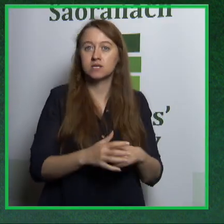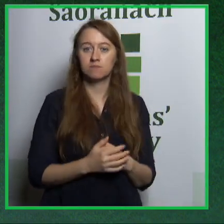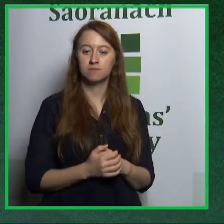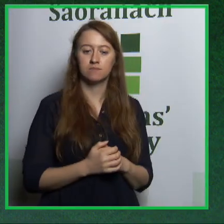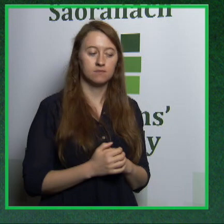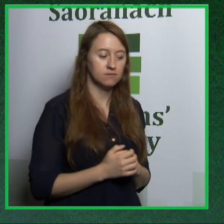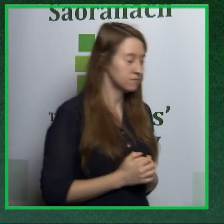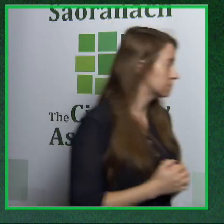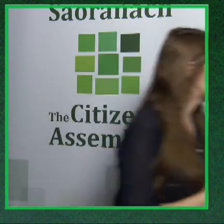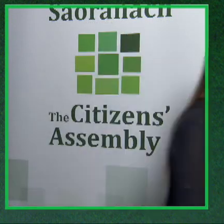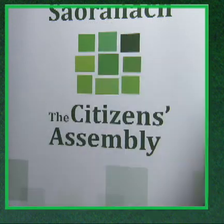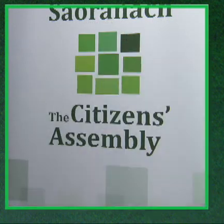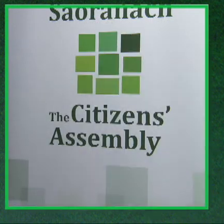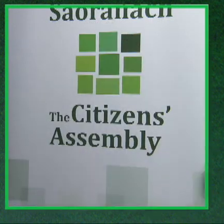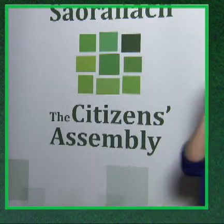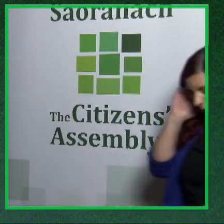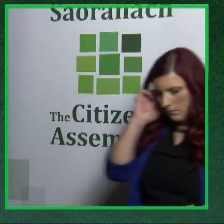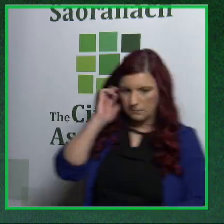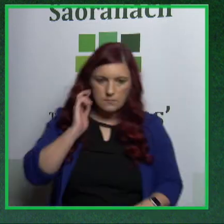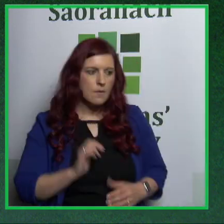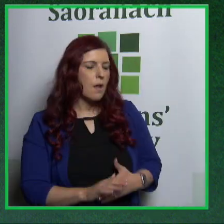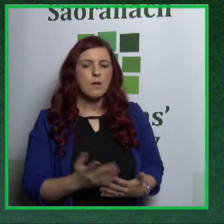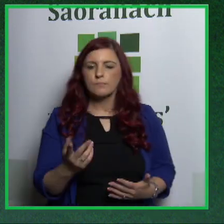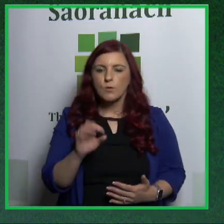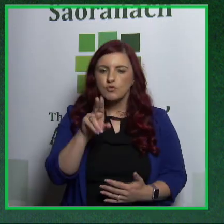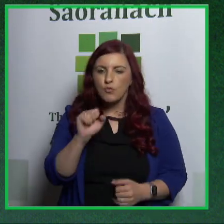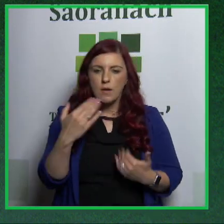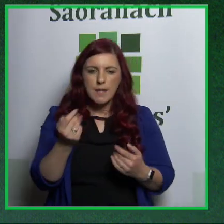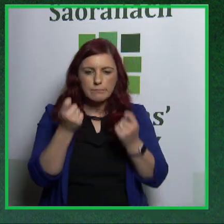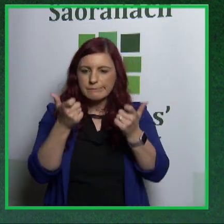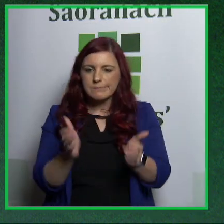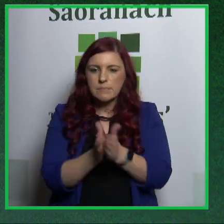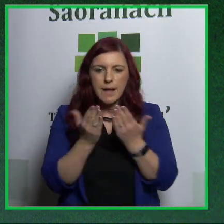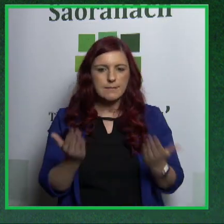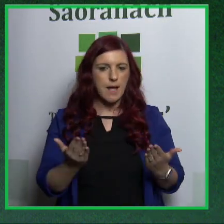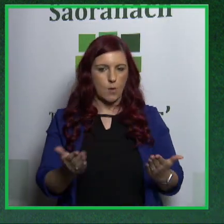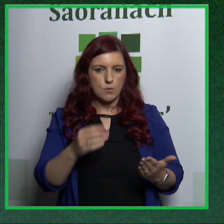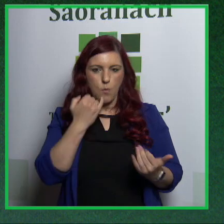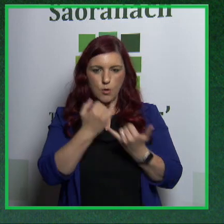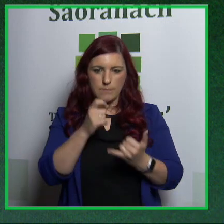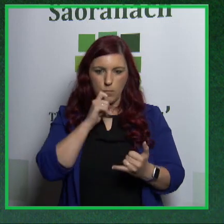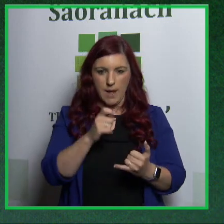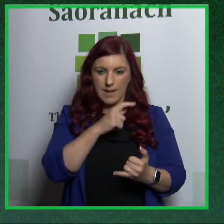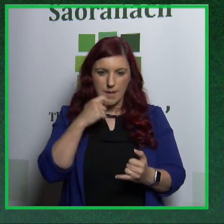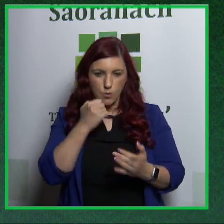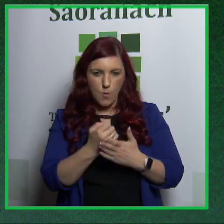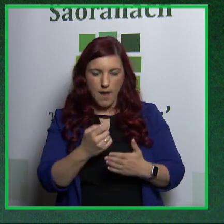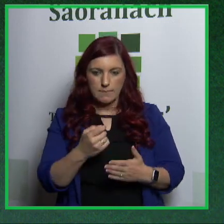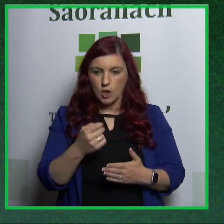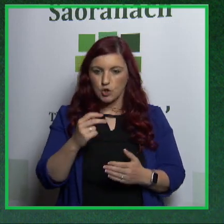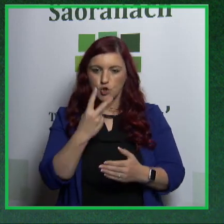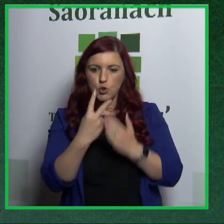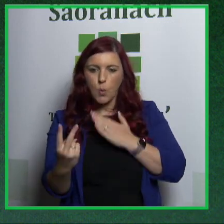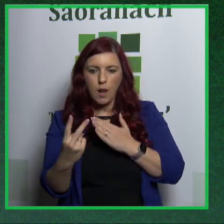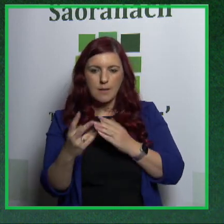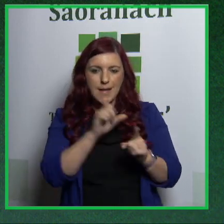so easily attained, you know, like it's with even dual diagnosis, like it's what came first, the chicken or the egg, you know.